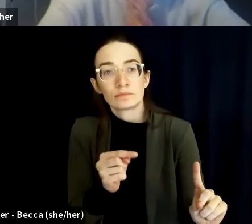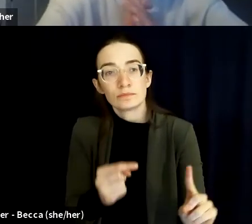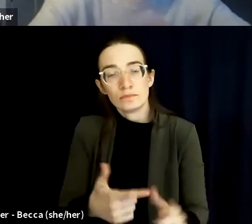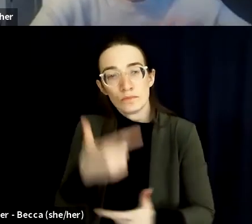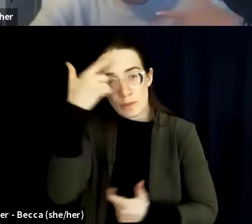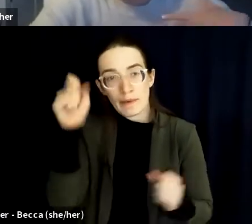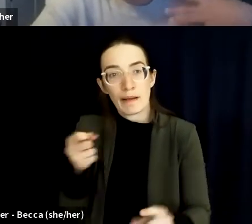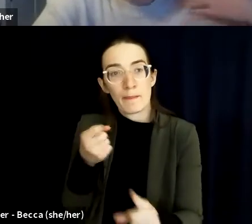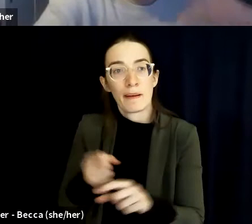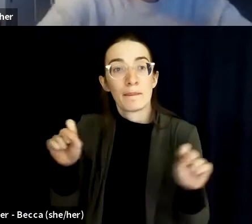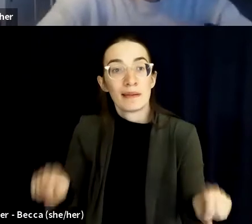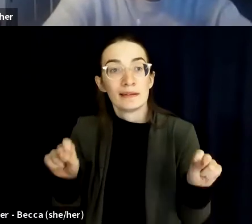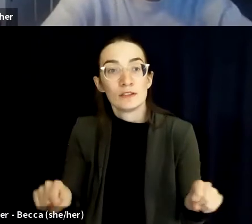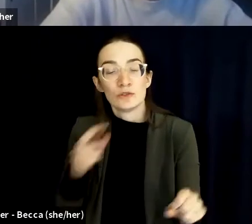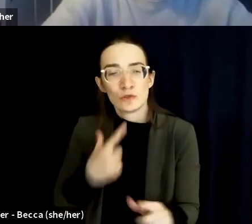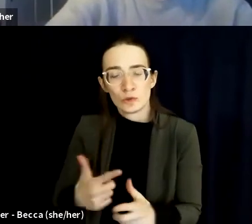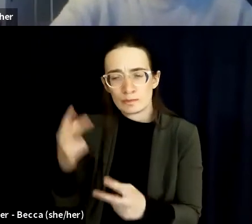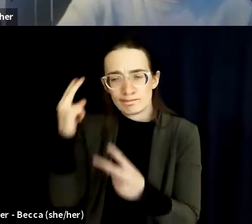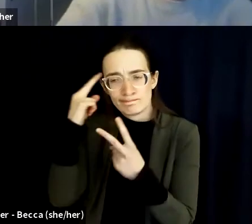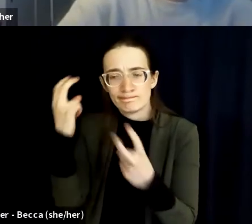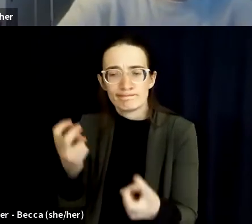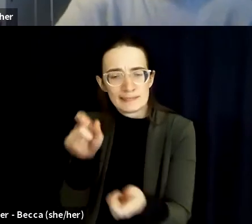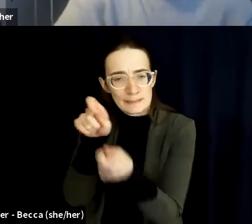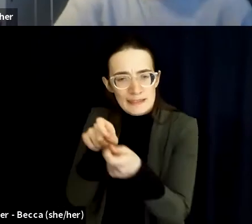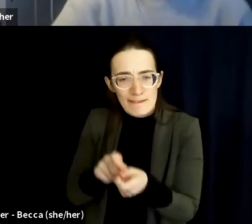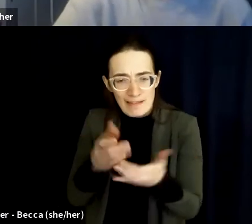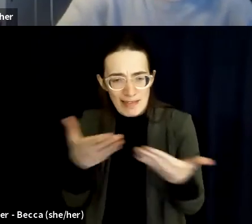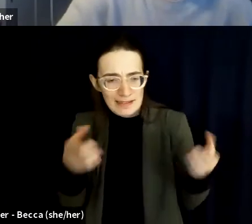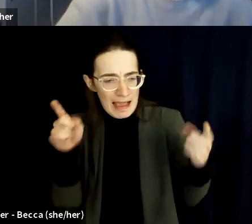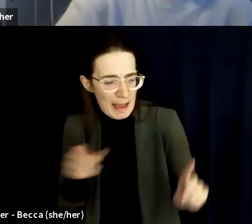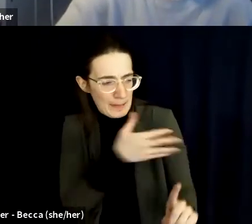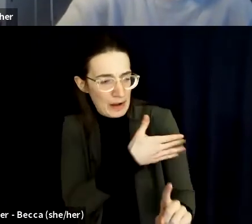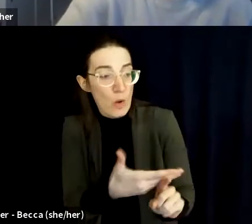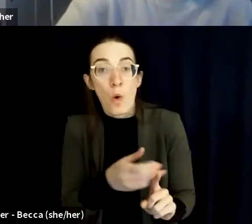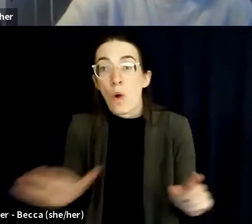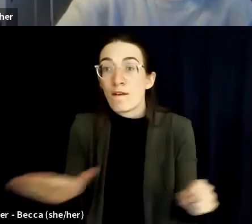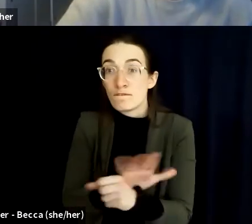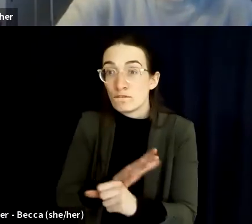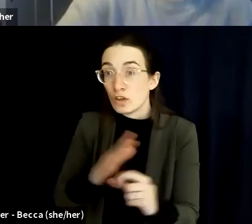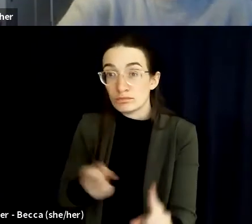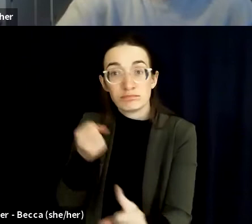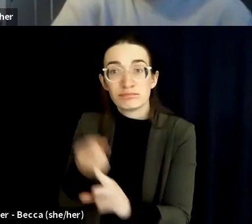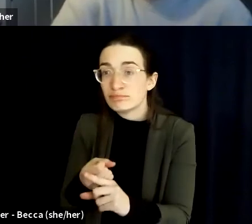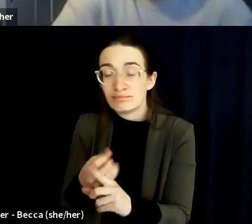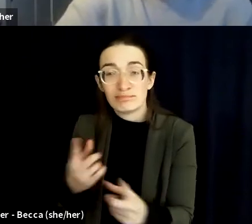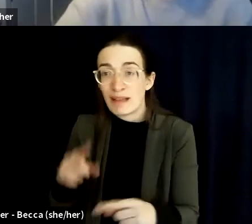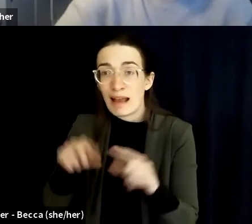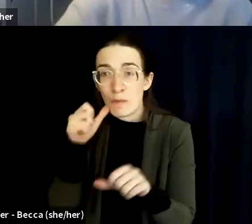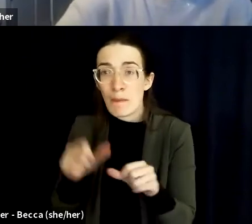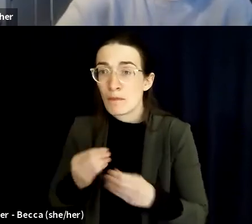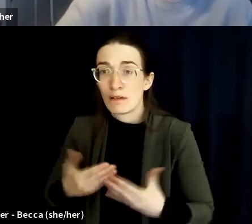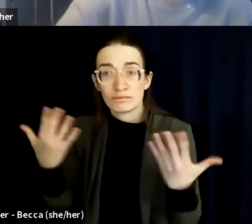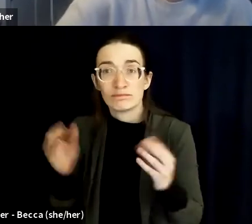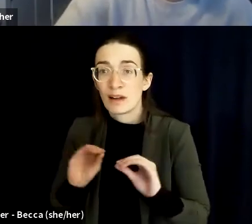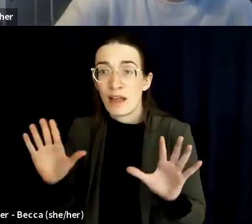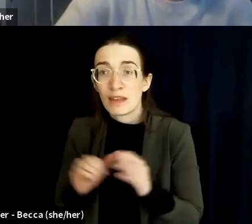our ability to recall specific details of events or even entire events as well, due to the effect that the trauma has